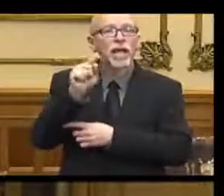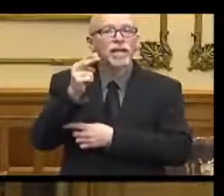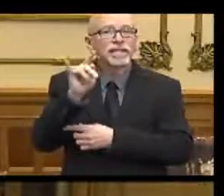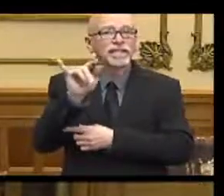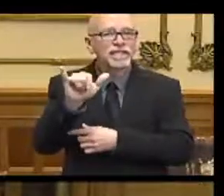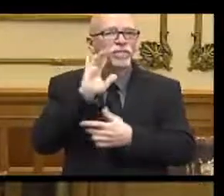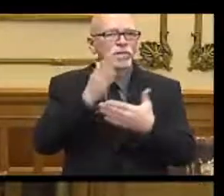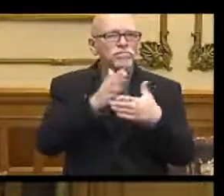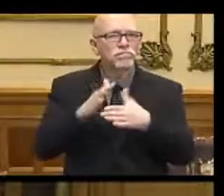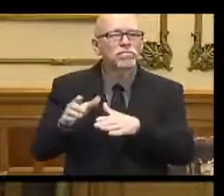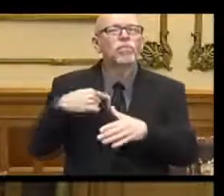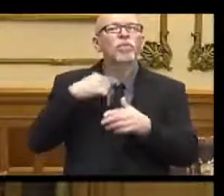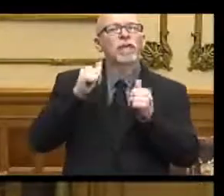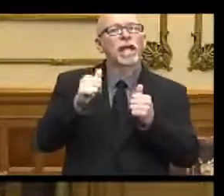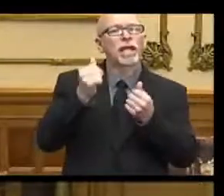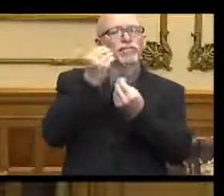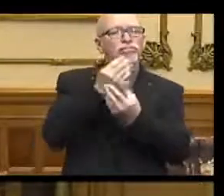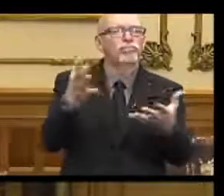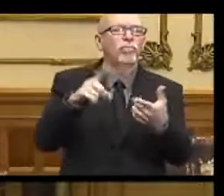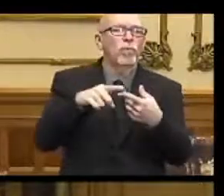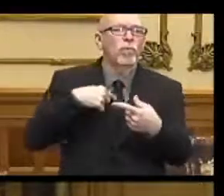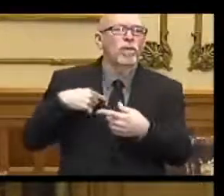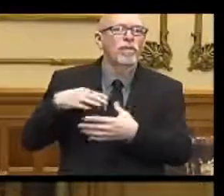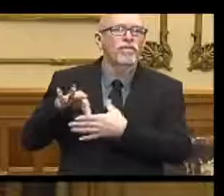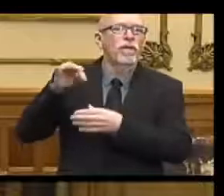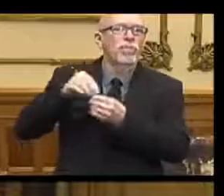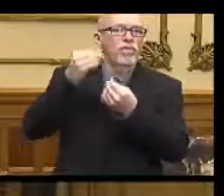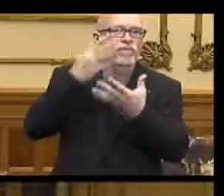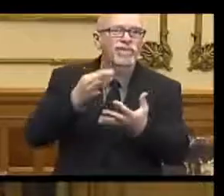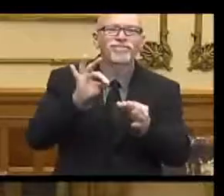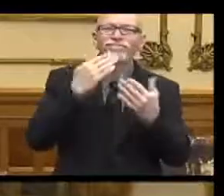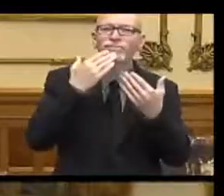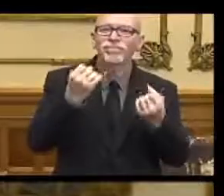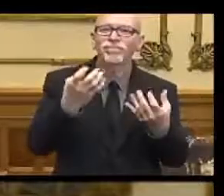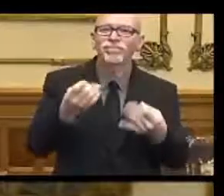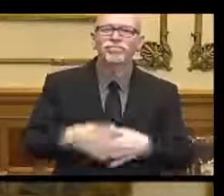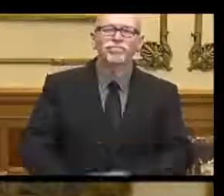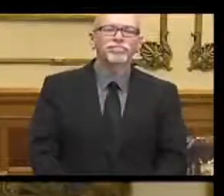able to give that data to you as that comes on board. Thank you very much.